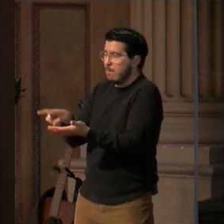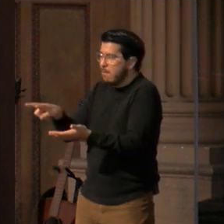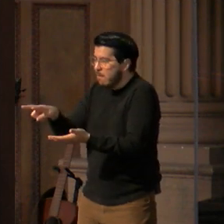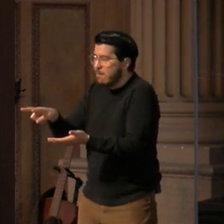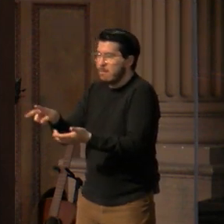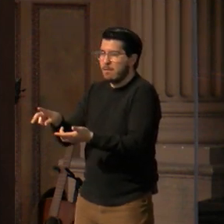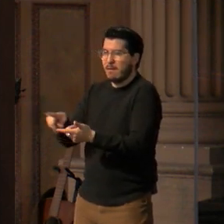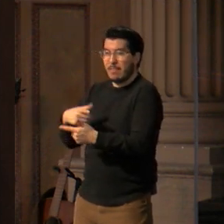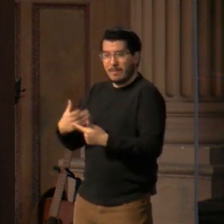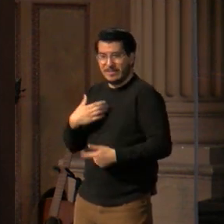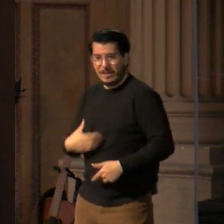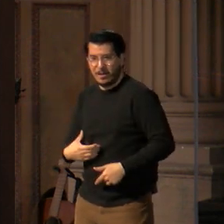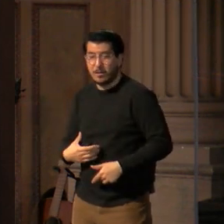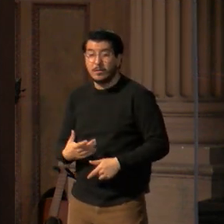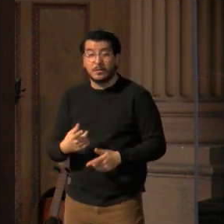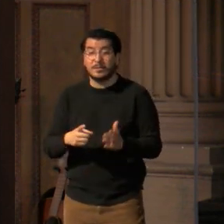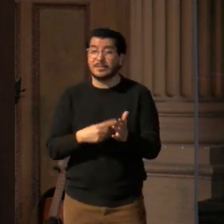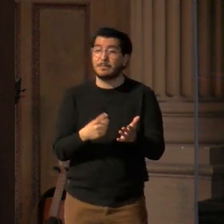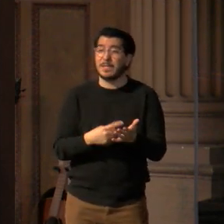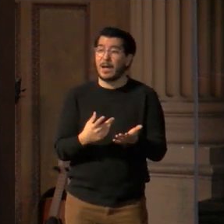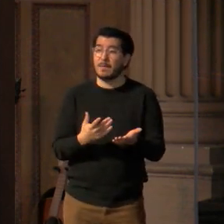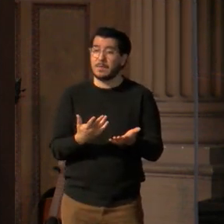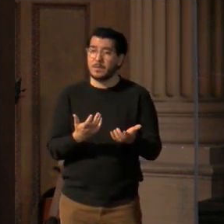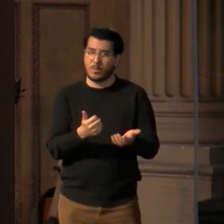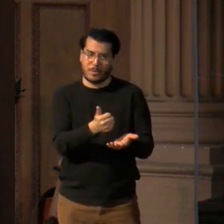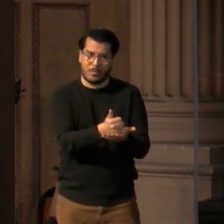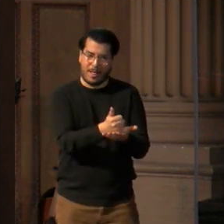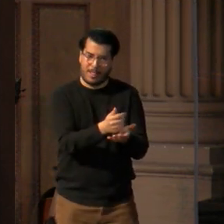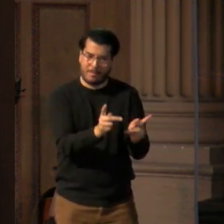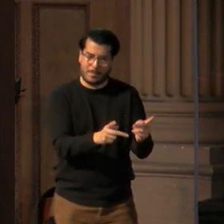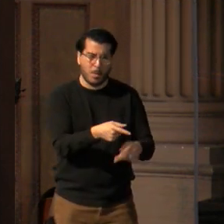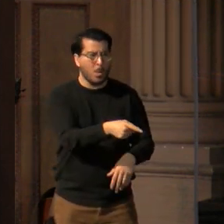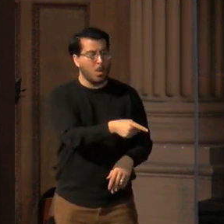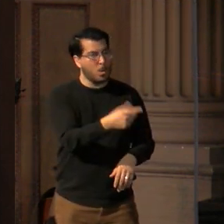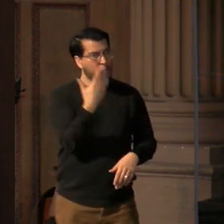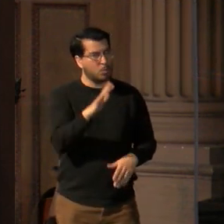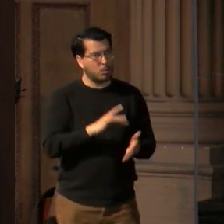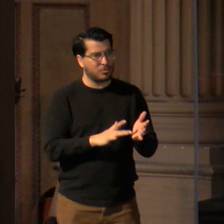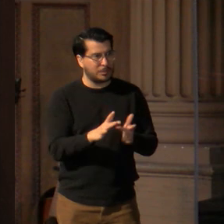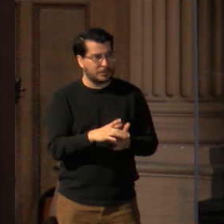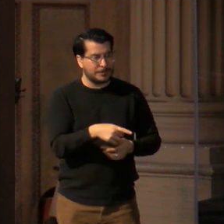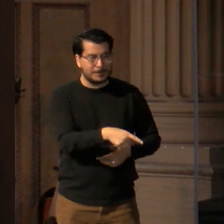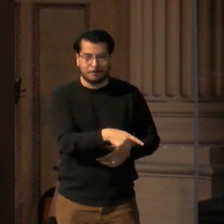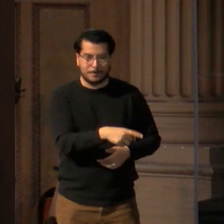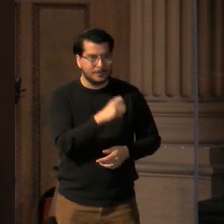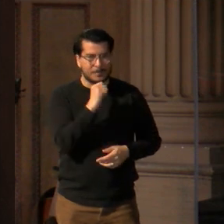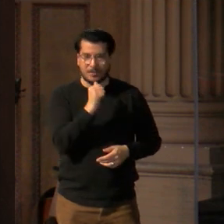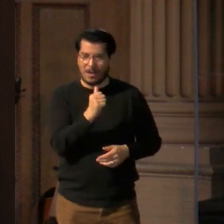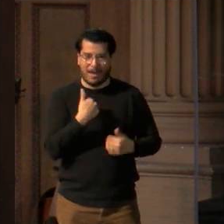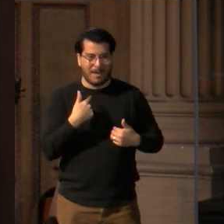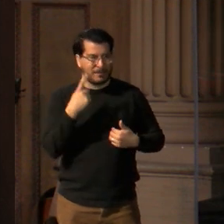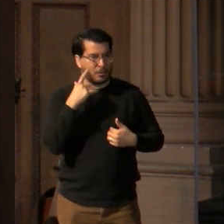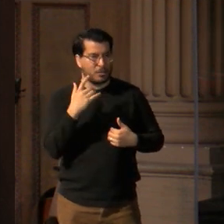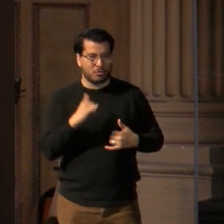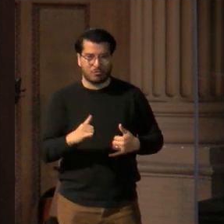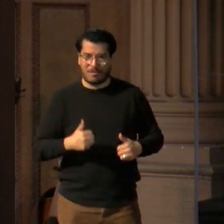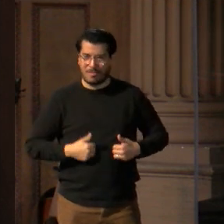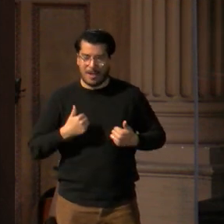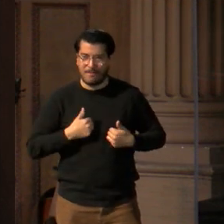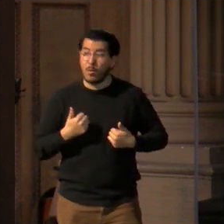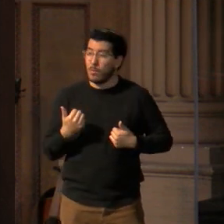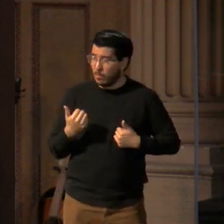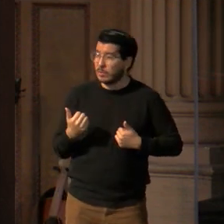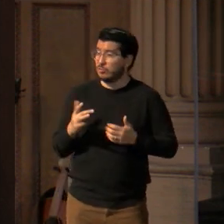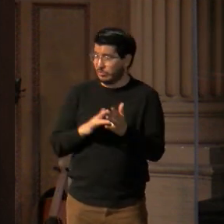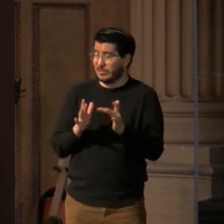And sometimes we'll go to want to help someone with the fact that they don't know Jesus, what they don't have eternal life. And we should go to help them. Jesus says we're supposed to preach the